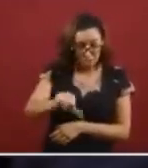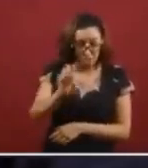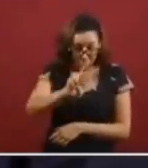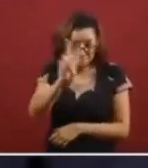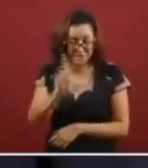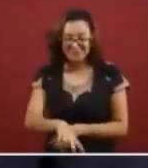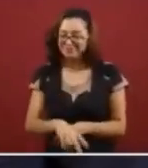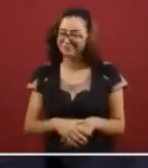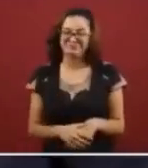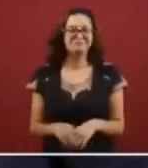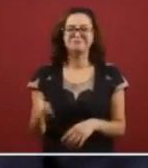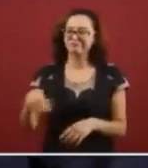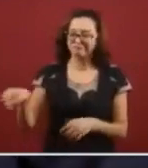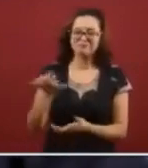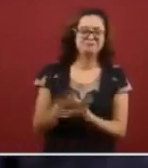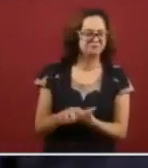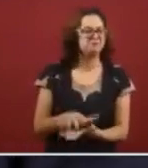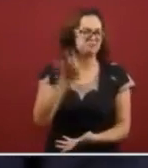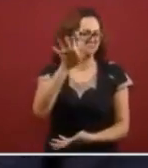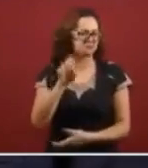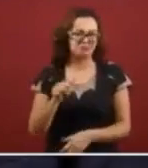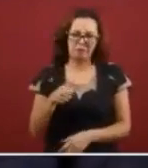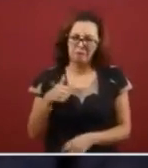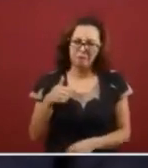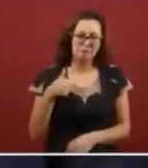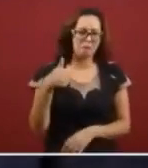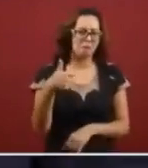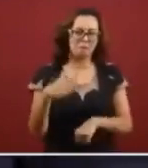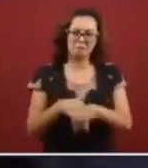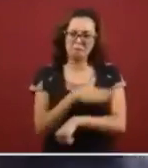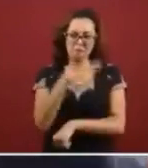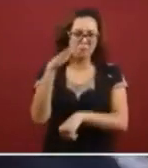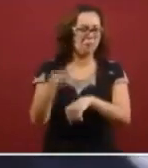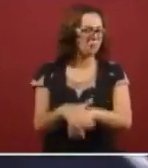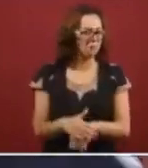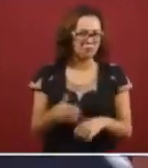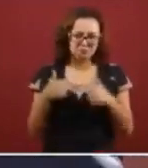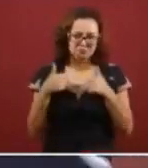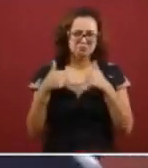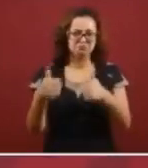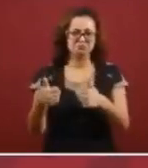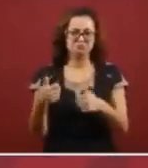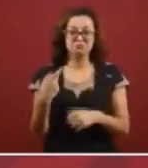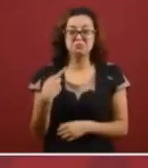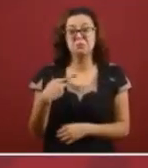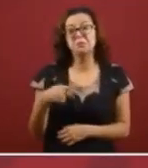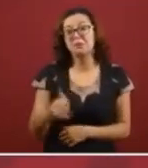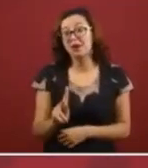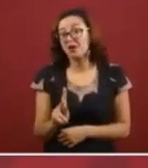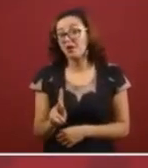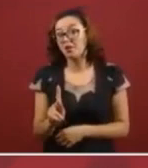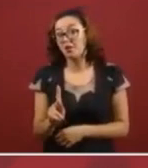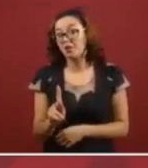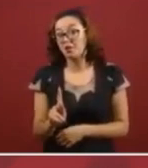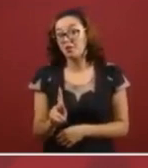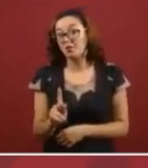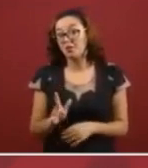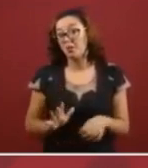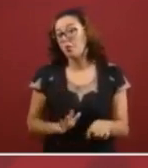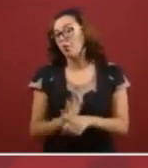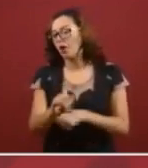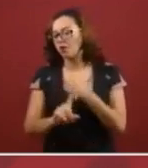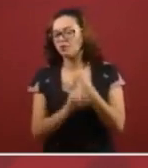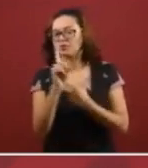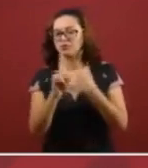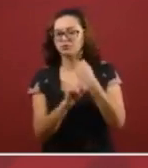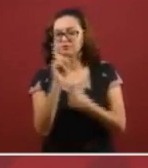fail because they hadn't passed the exam. They all passed the majority passed the exam. It's because they were applying